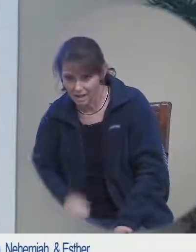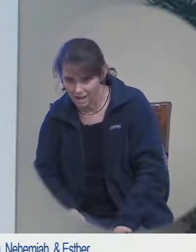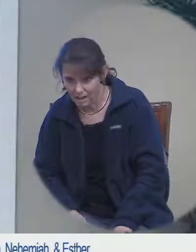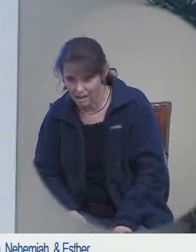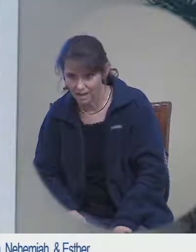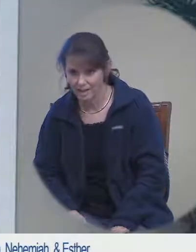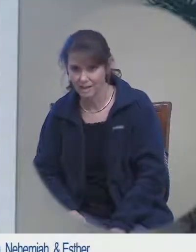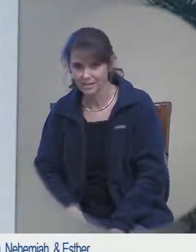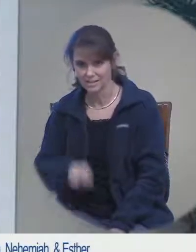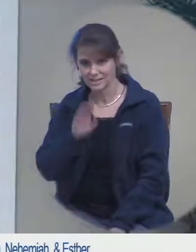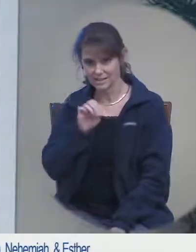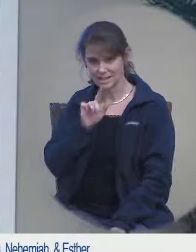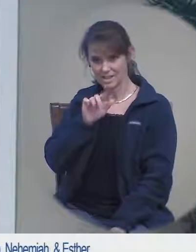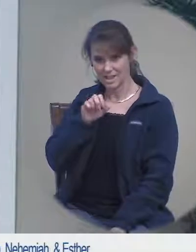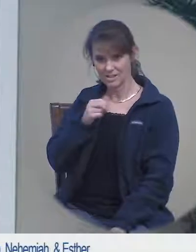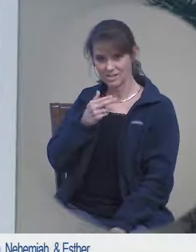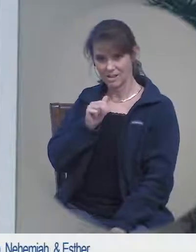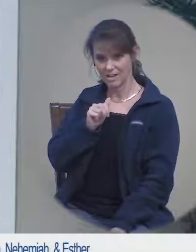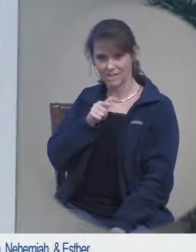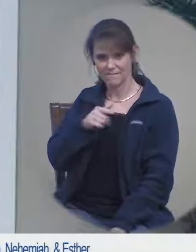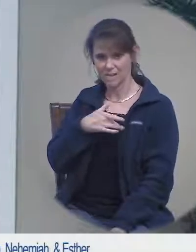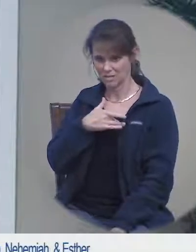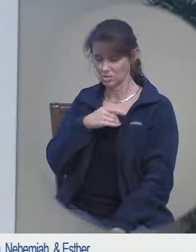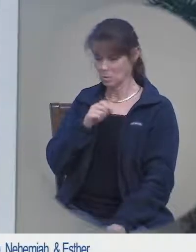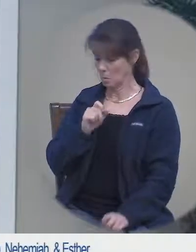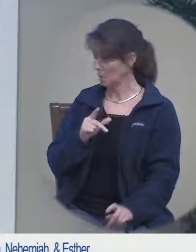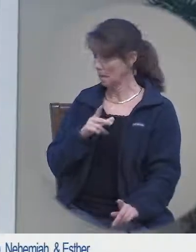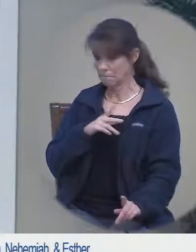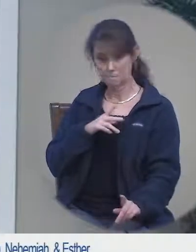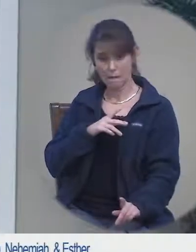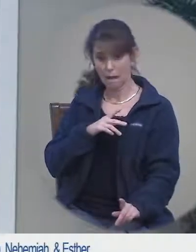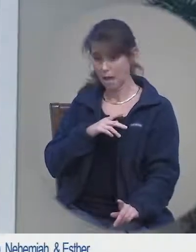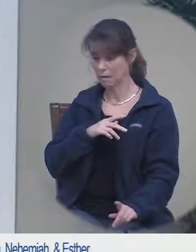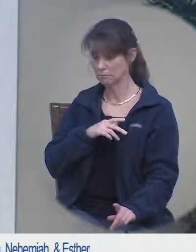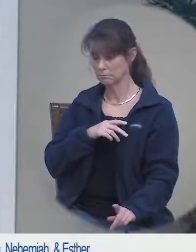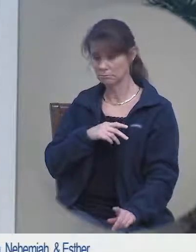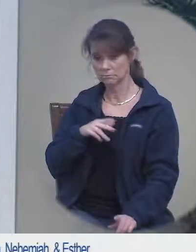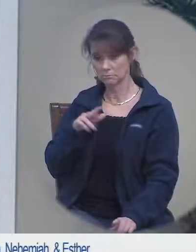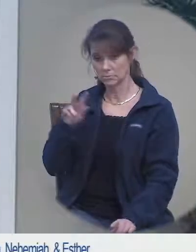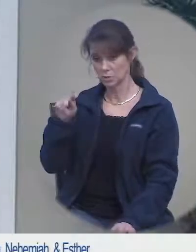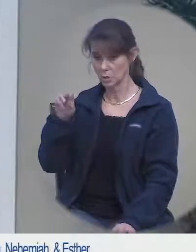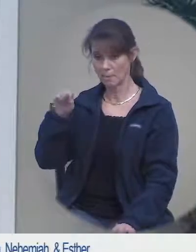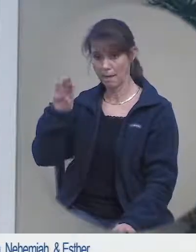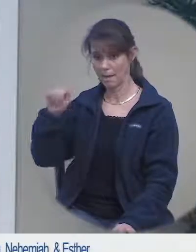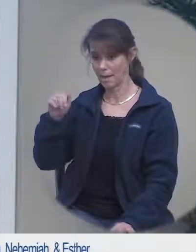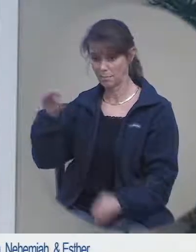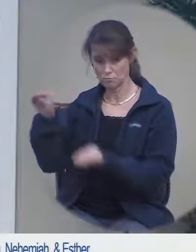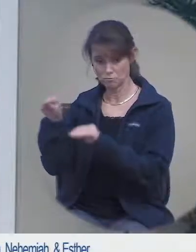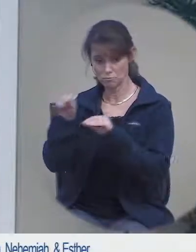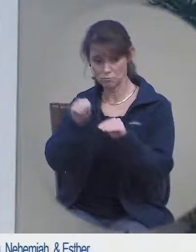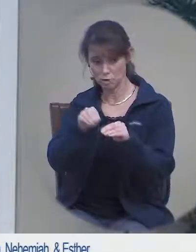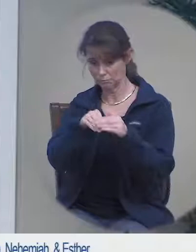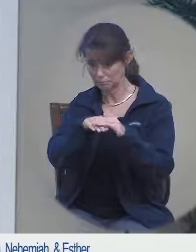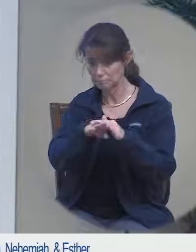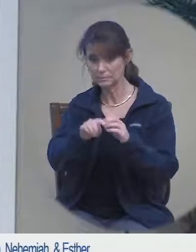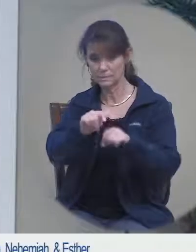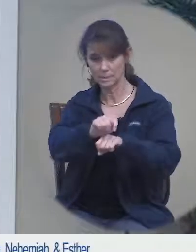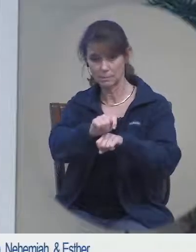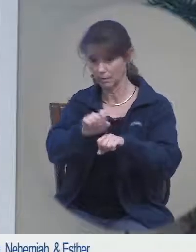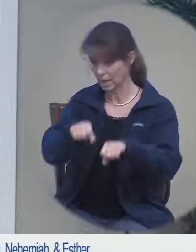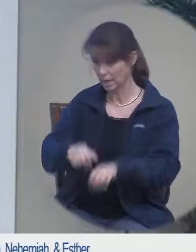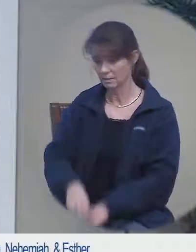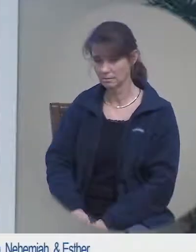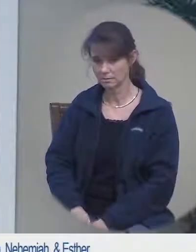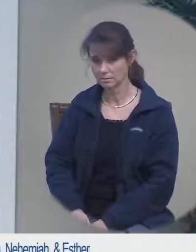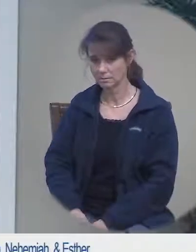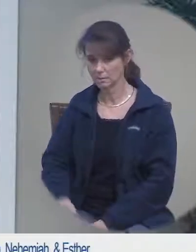it okay. And most of the other people seemed to go along with it, right? They seemed to accept that. But Nehemiah looked at